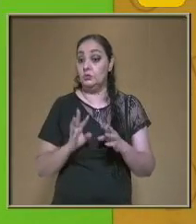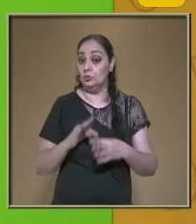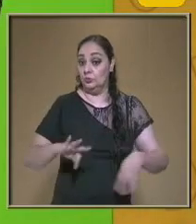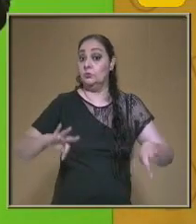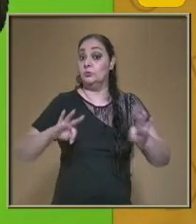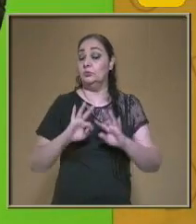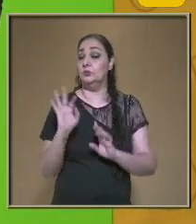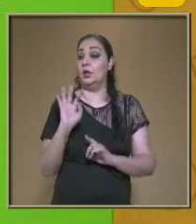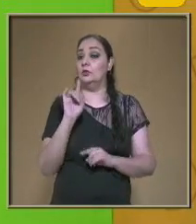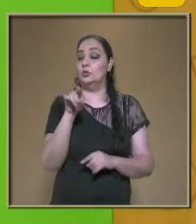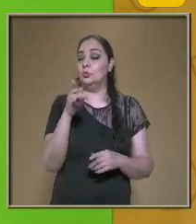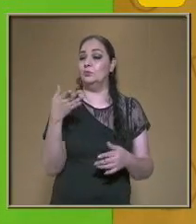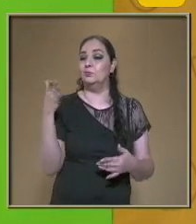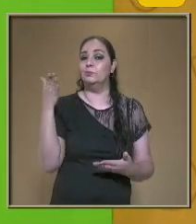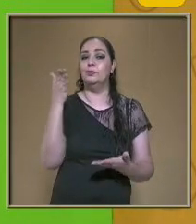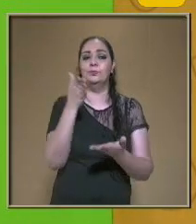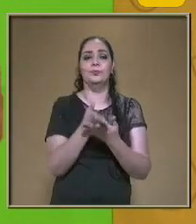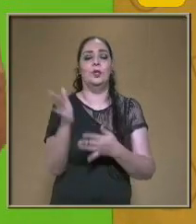When you go to laboratory,